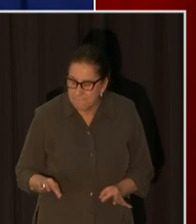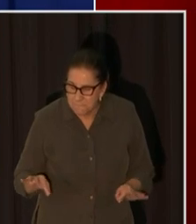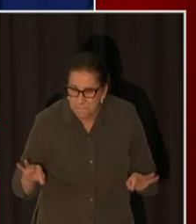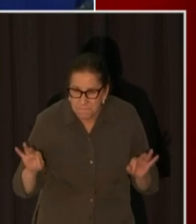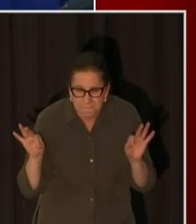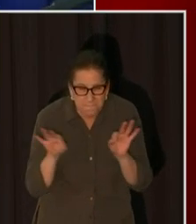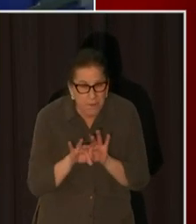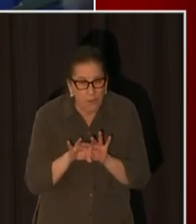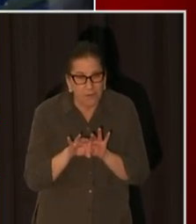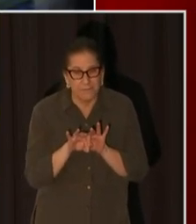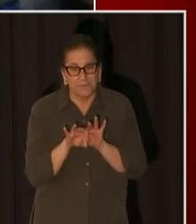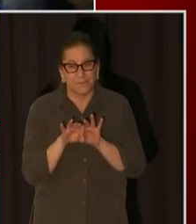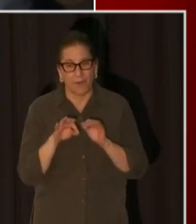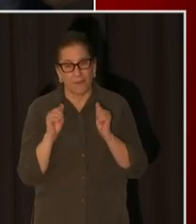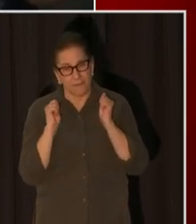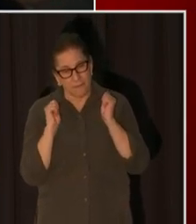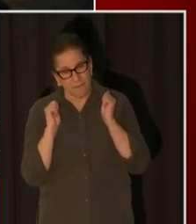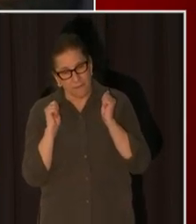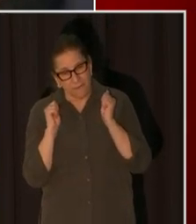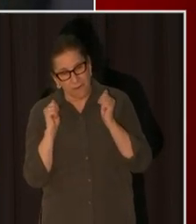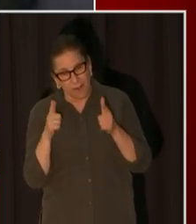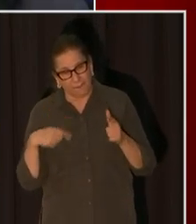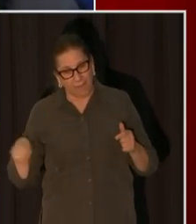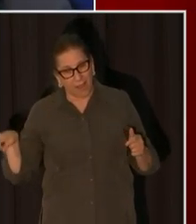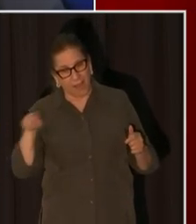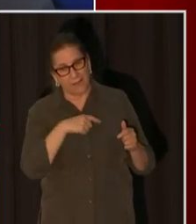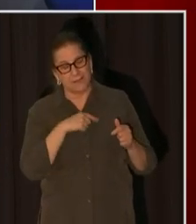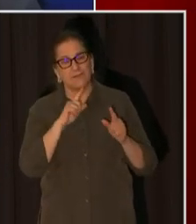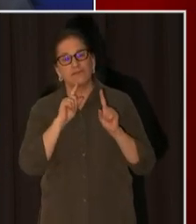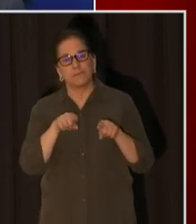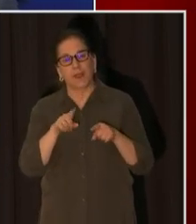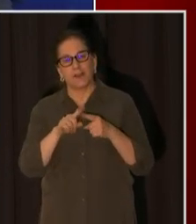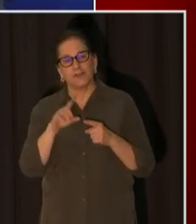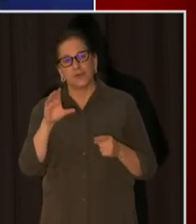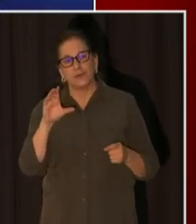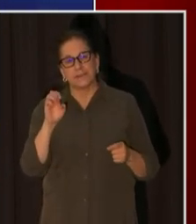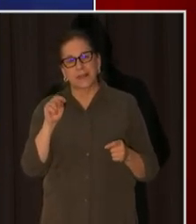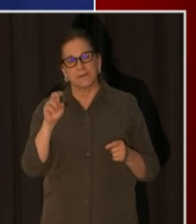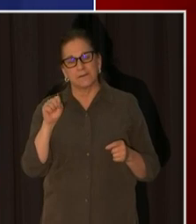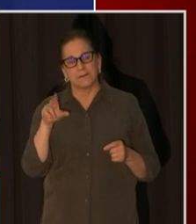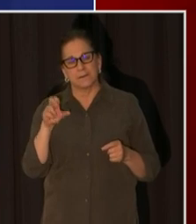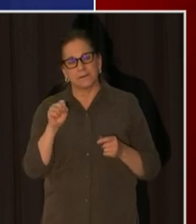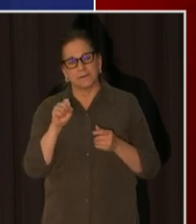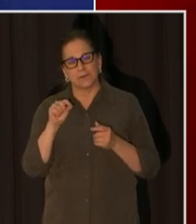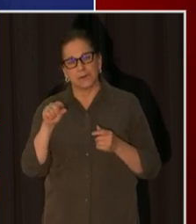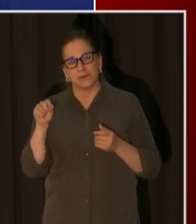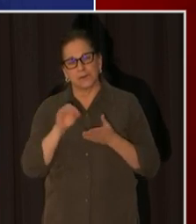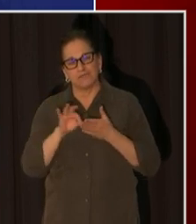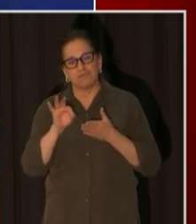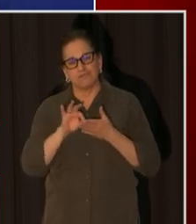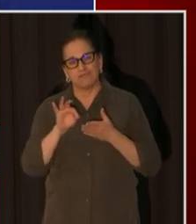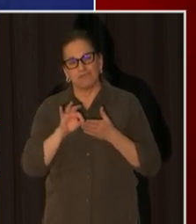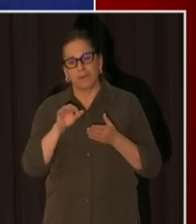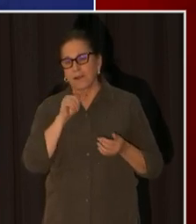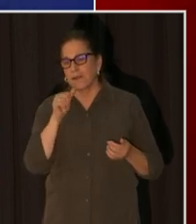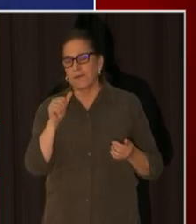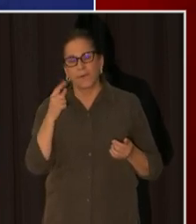interest that we have hospitals in Southeast, we have banks in Southeast, we